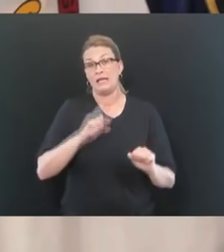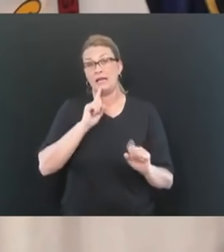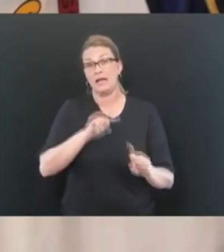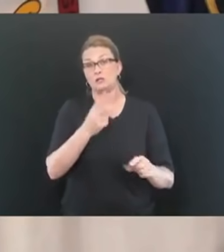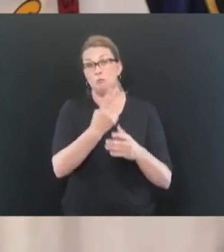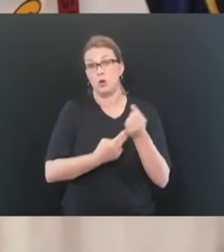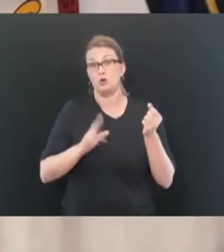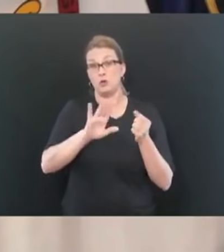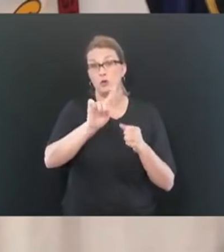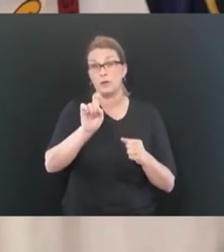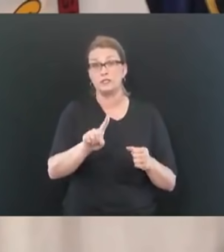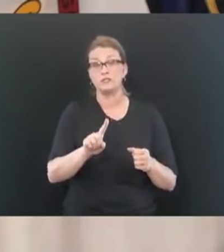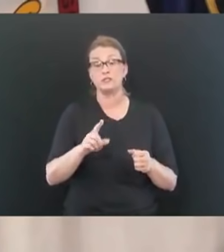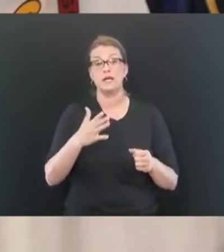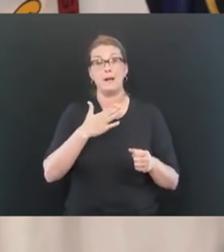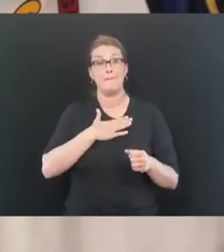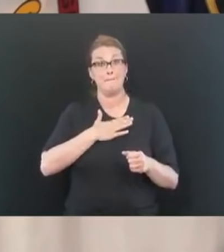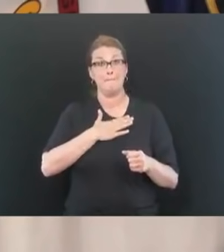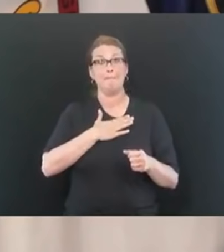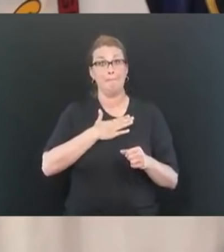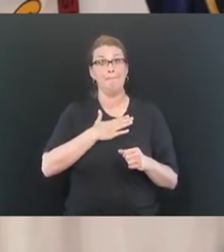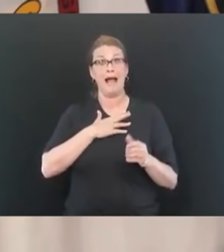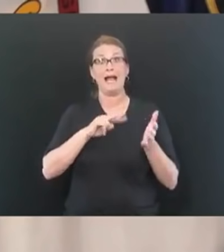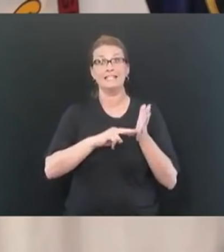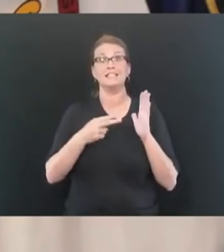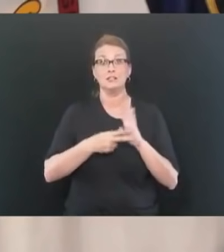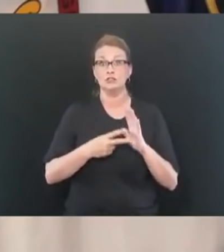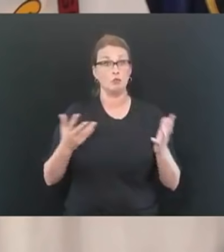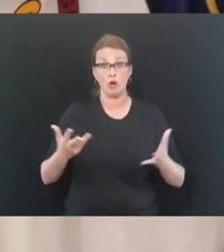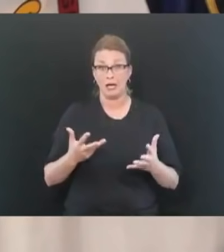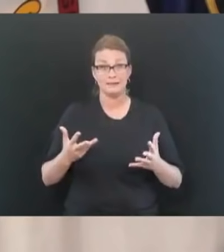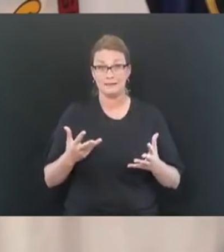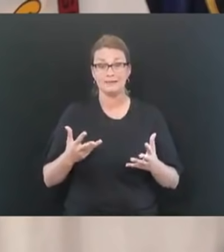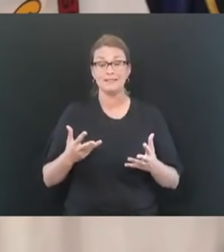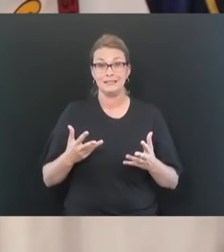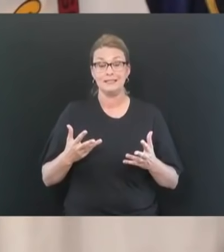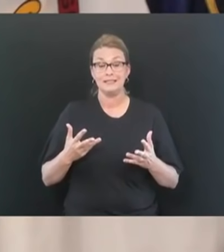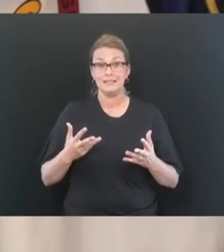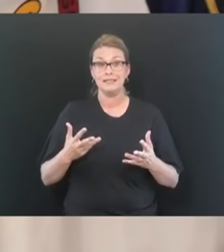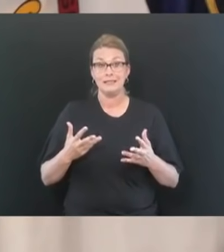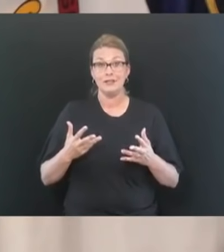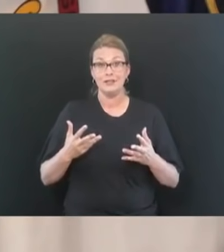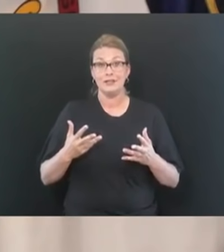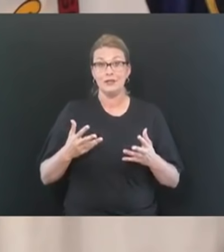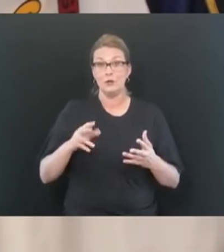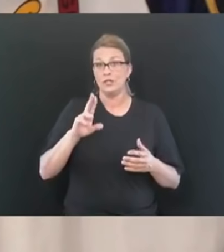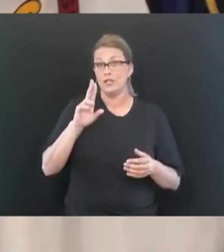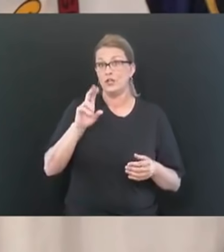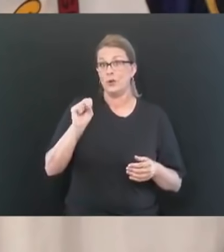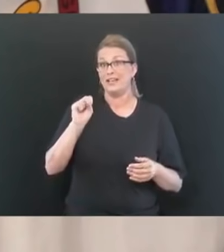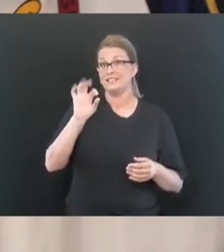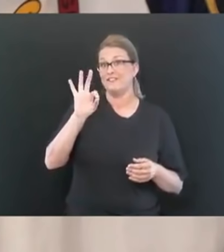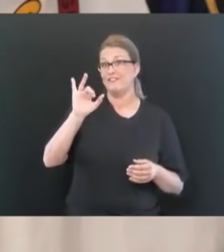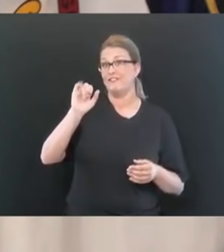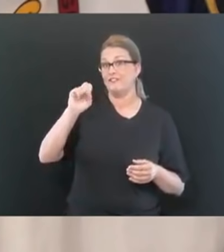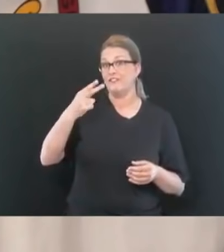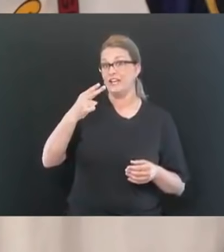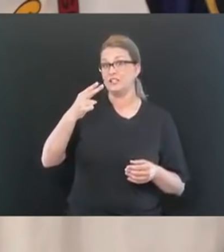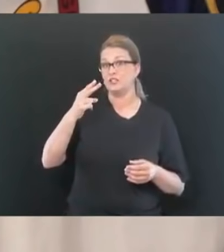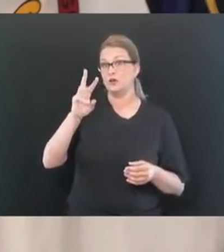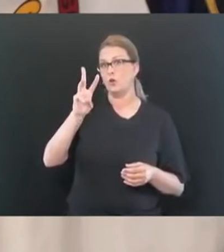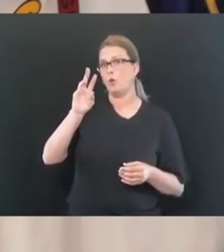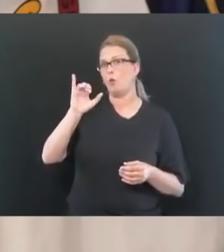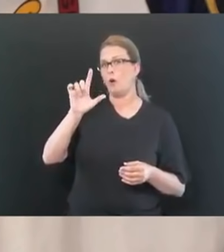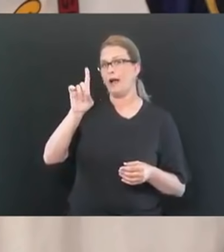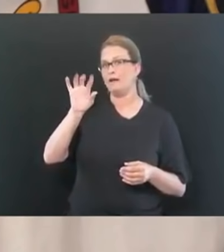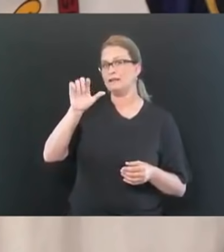Kenny, it is my intention. I think the way the U.S. Fish and Wildlife guidelines were that